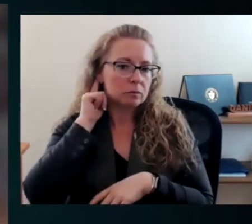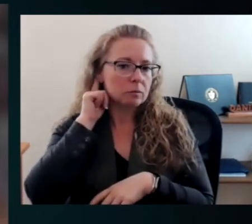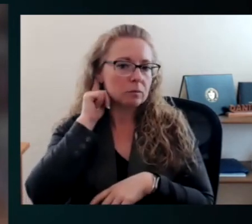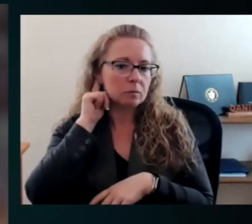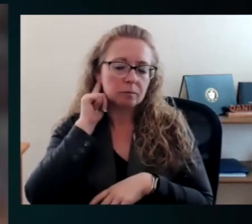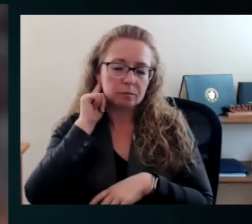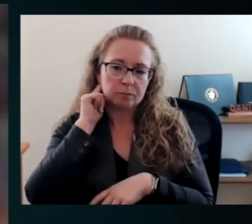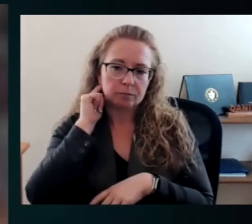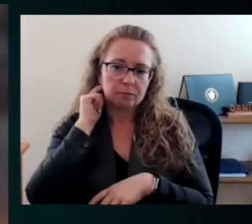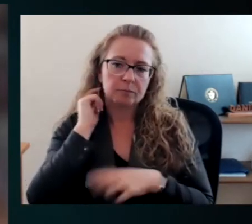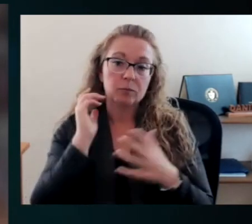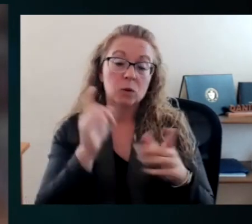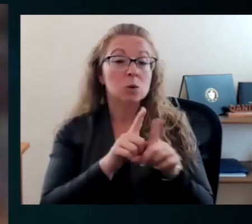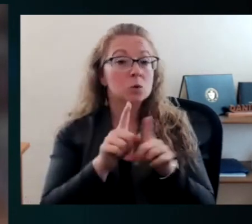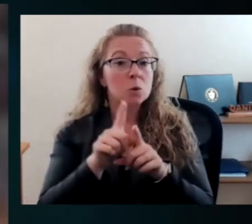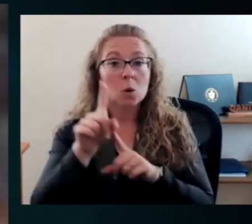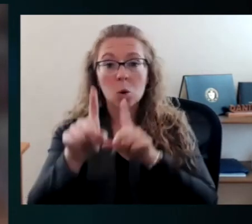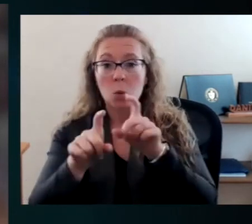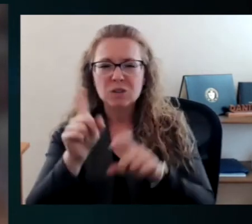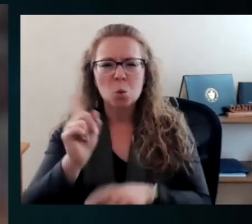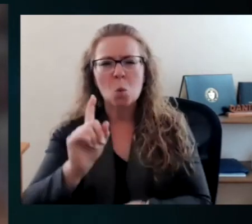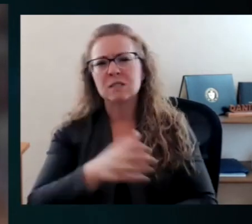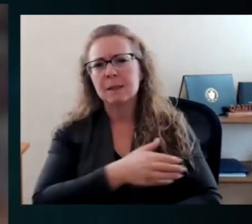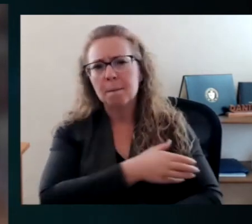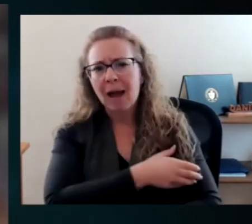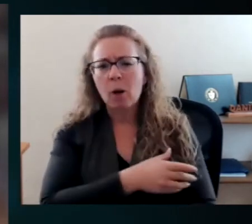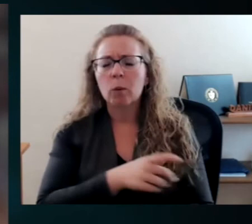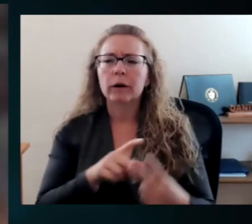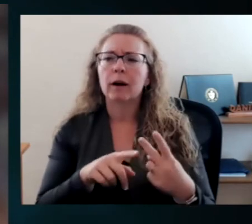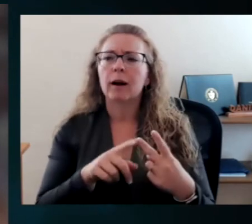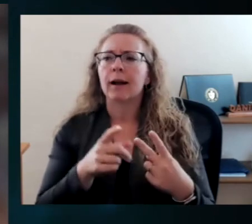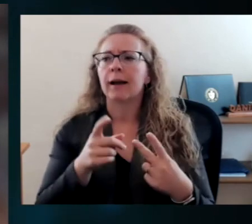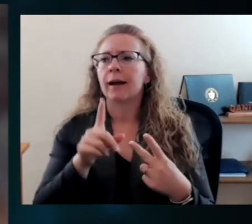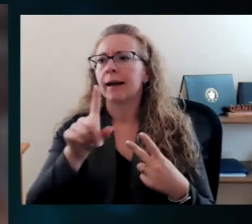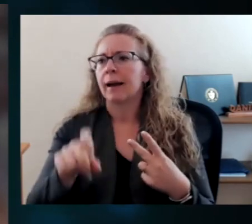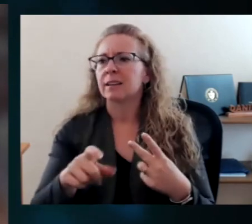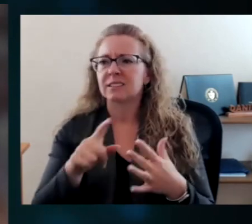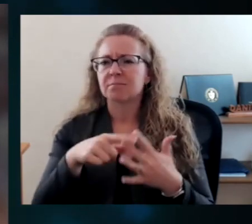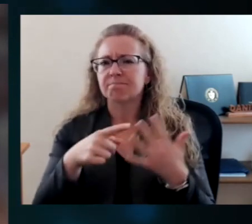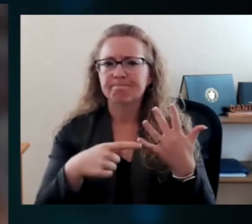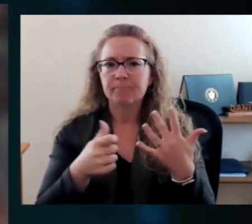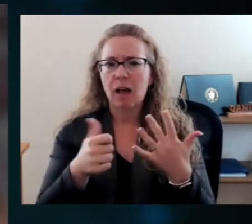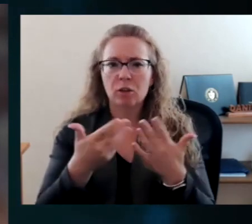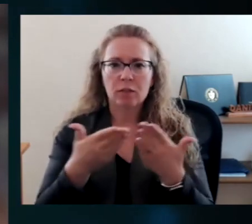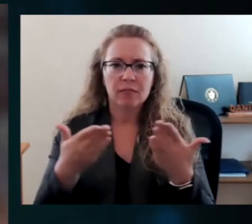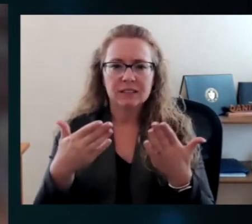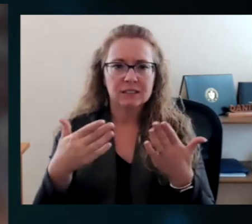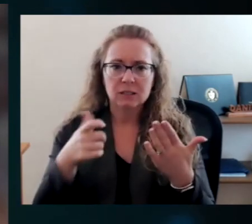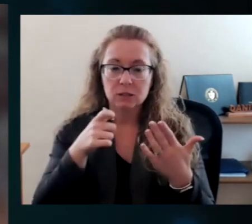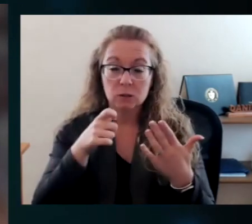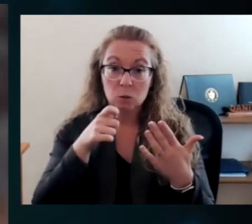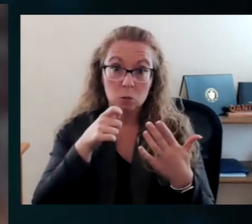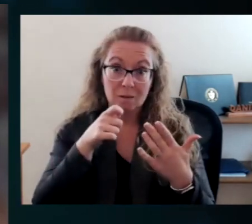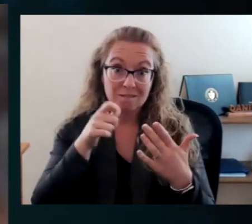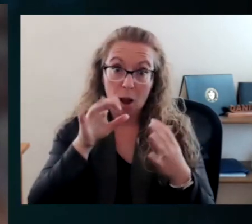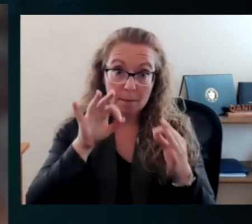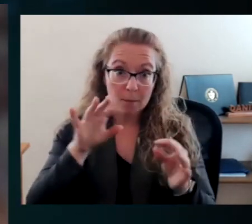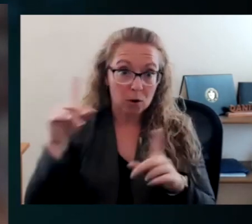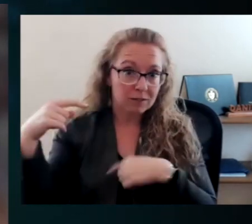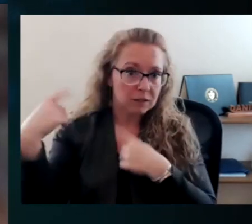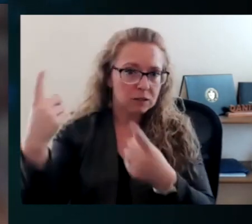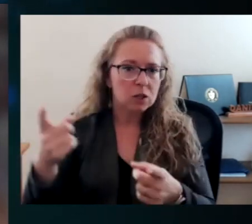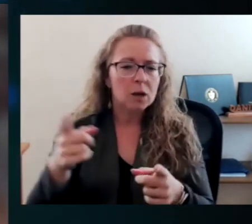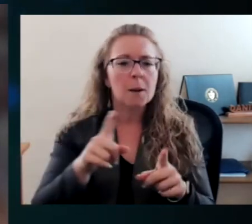where the power lies or things that we had not done perfect ways. I just want to kind of